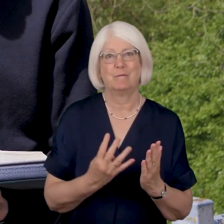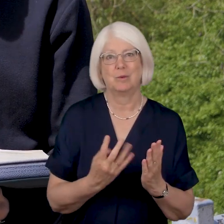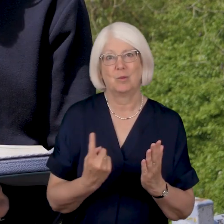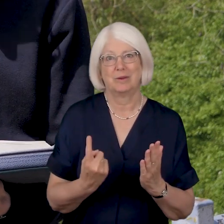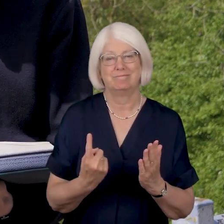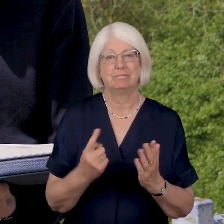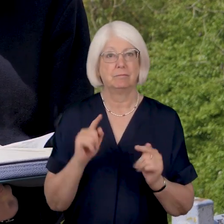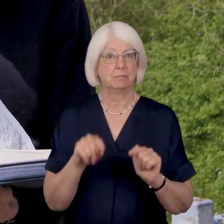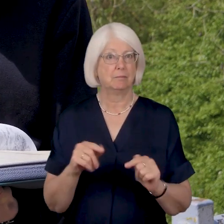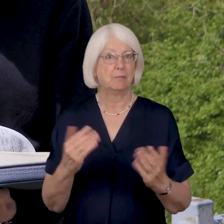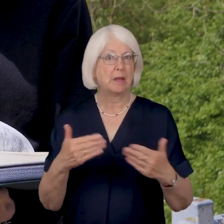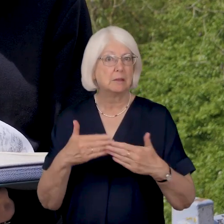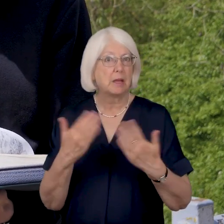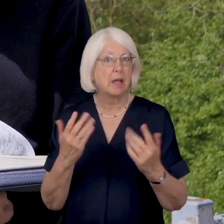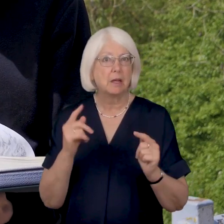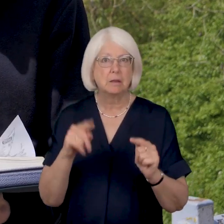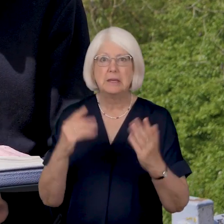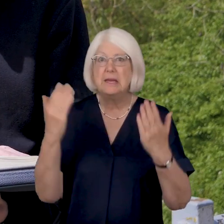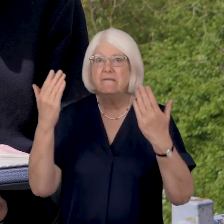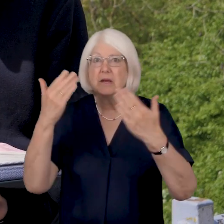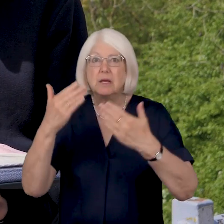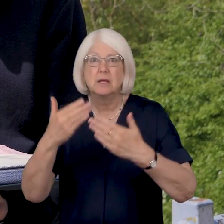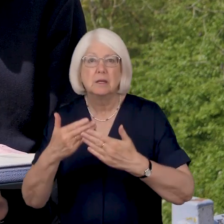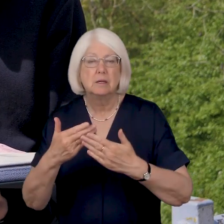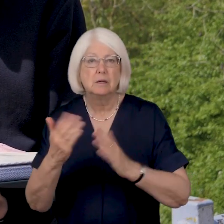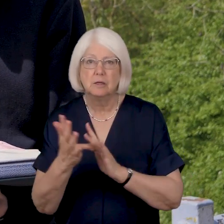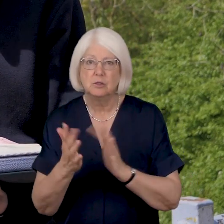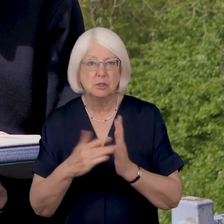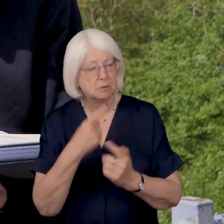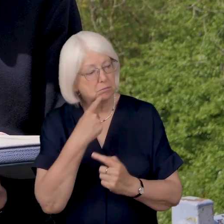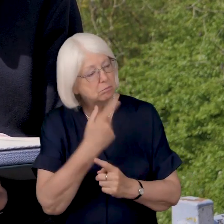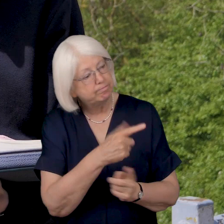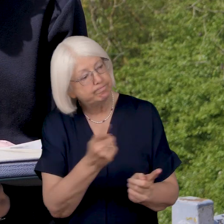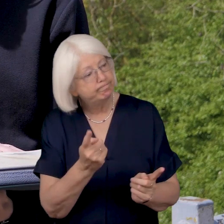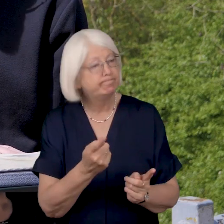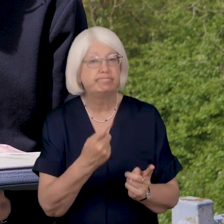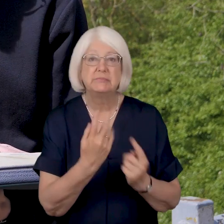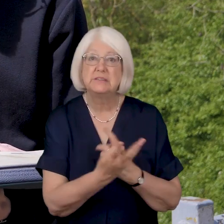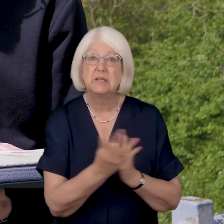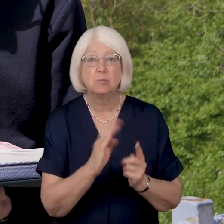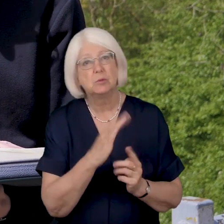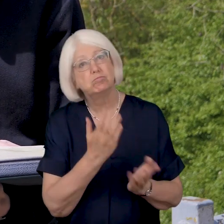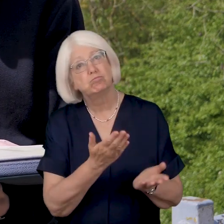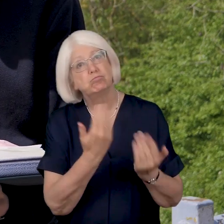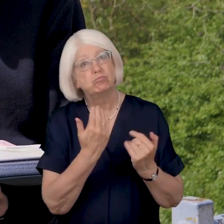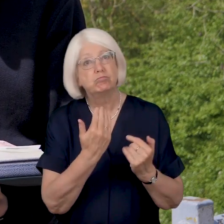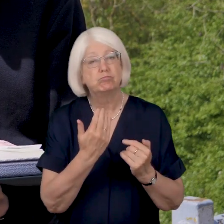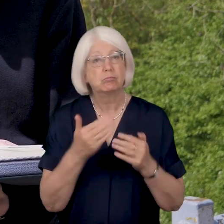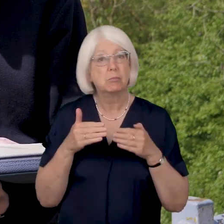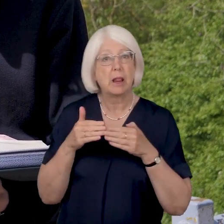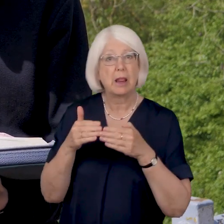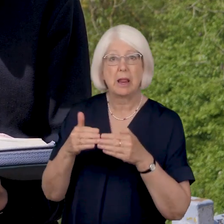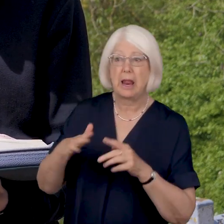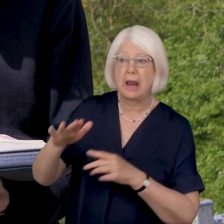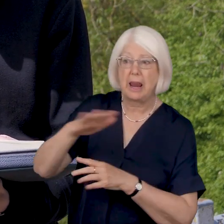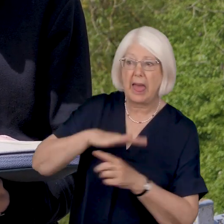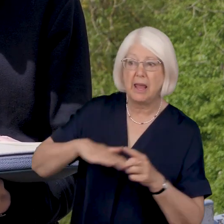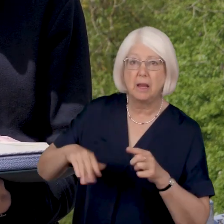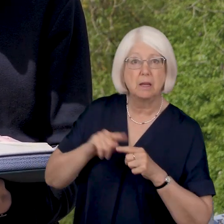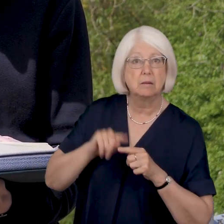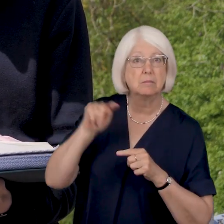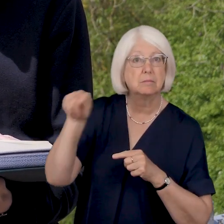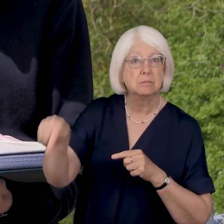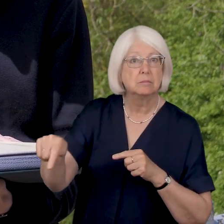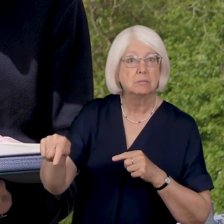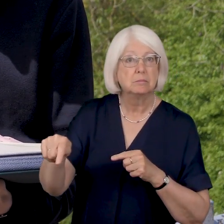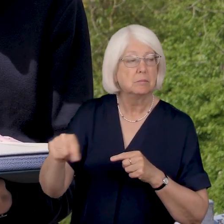41. That day, when evening came, he said to his disciples, "Let us go over to the other side of the lake." Leaving the crowd